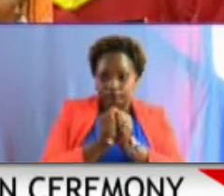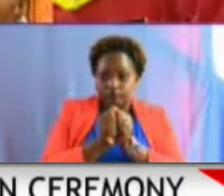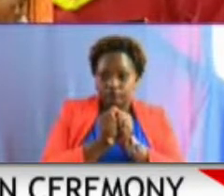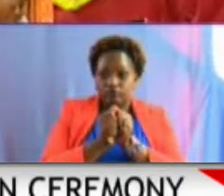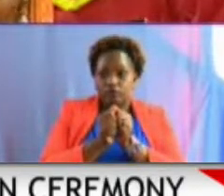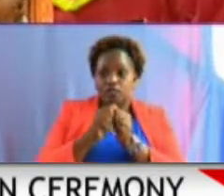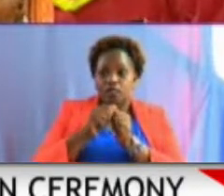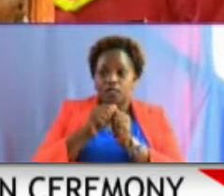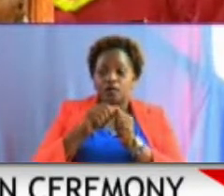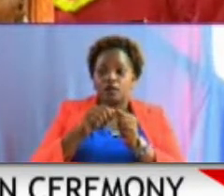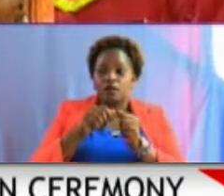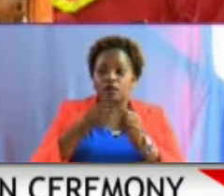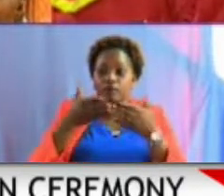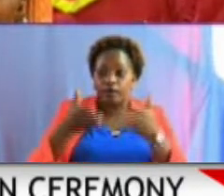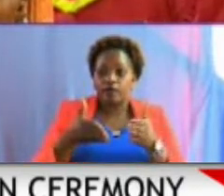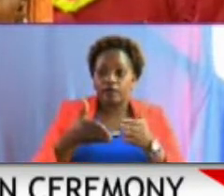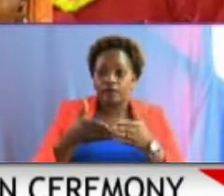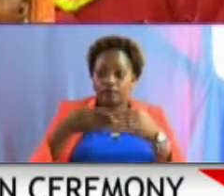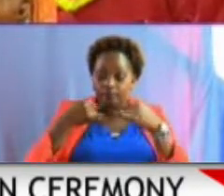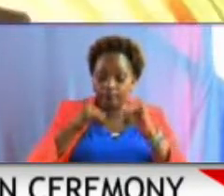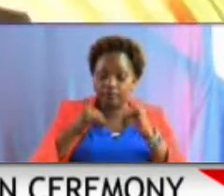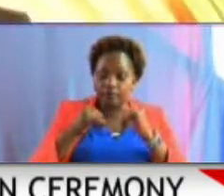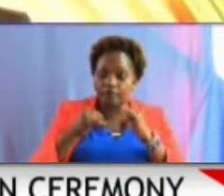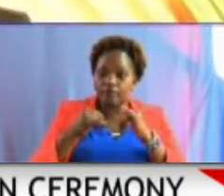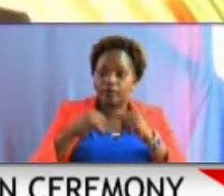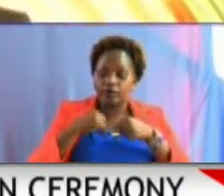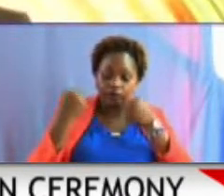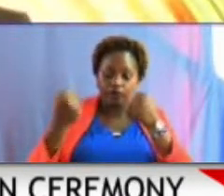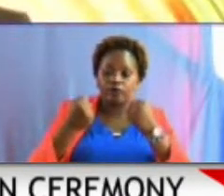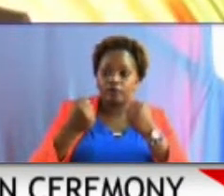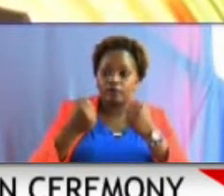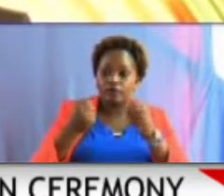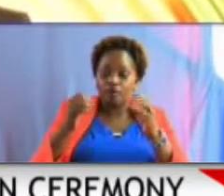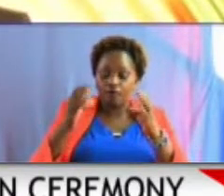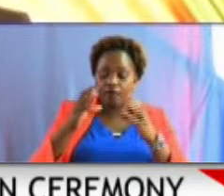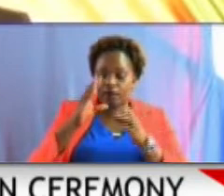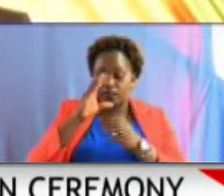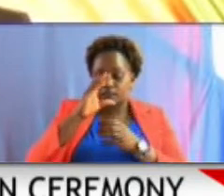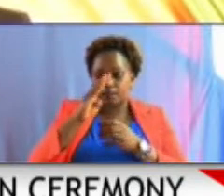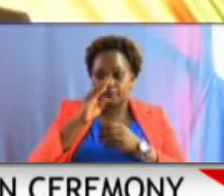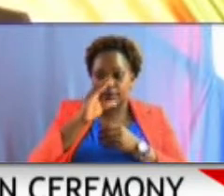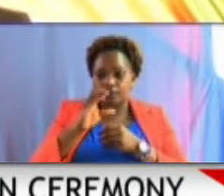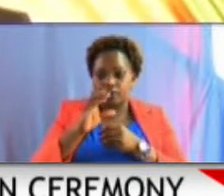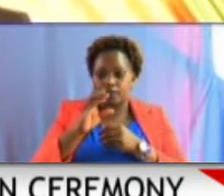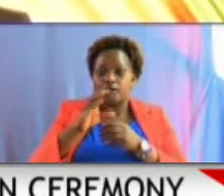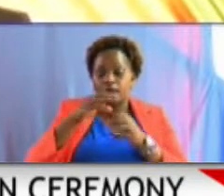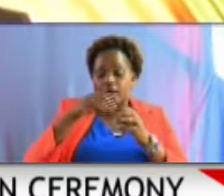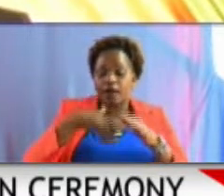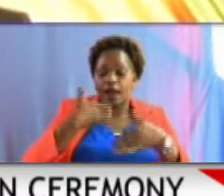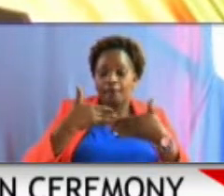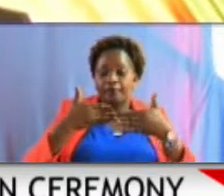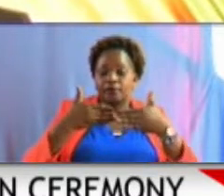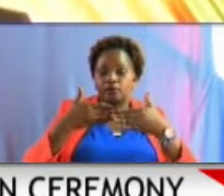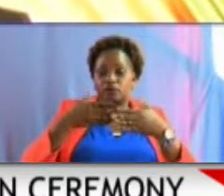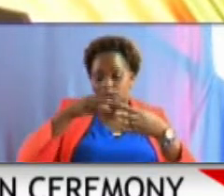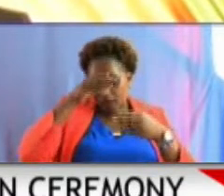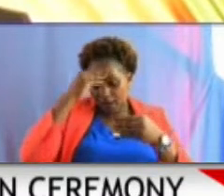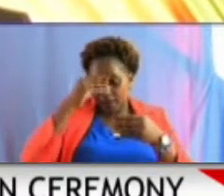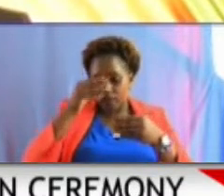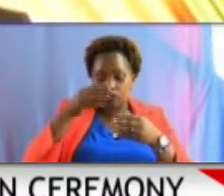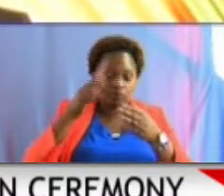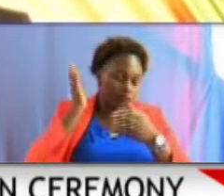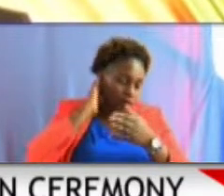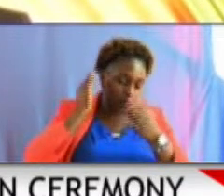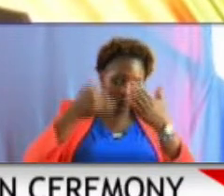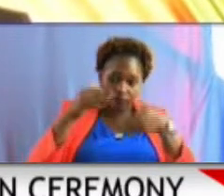Ladies and gentlemen, we are currently implementing the competency-based curriculum. I am pleased to learn that the Murang'A University of Technology is